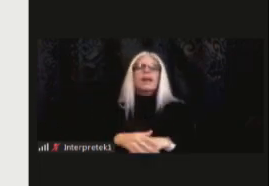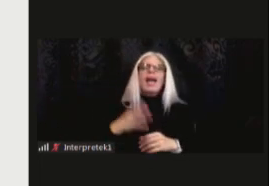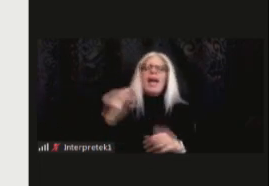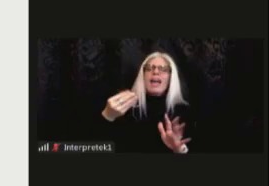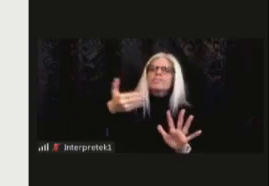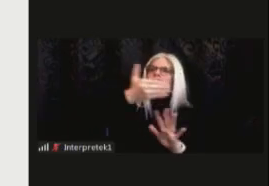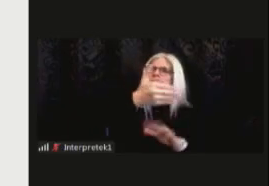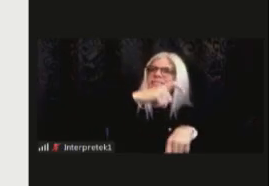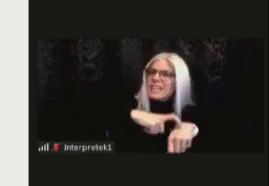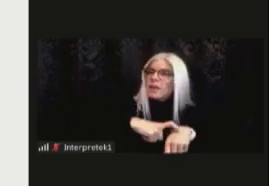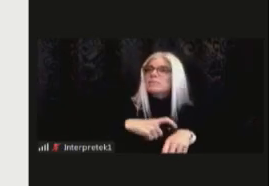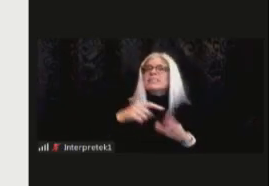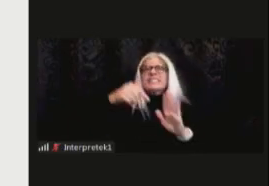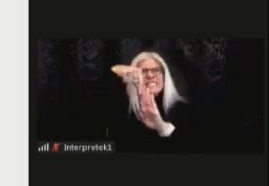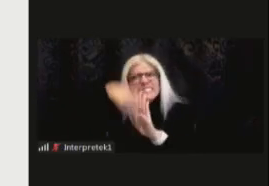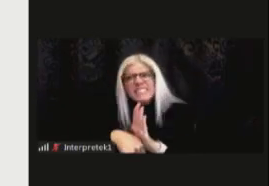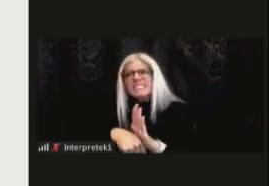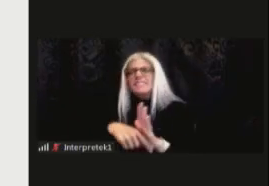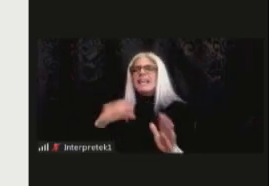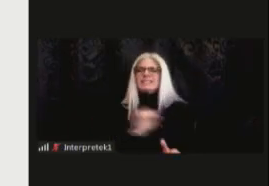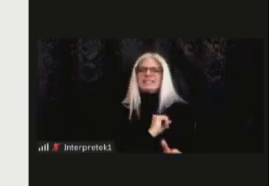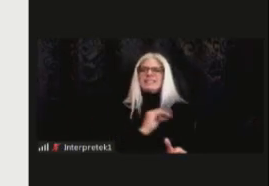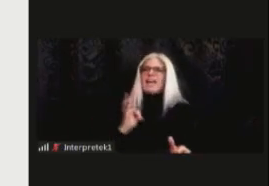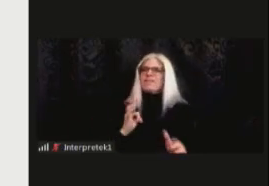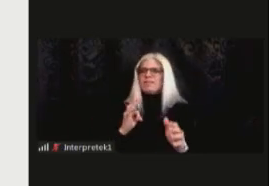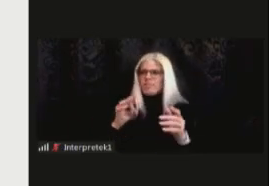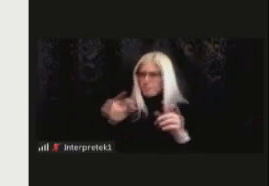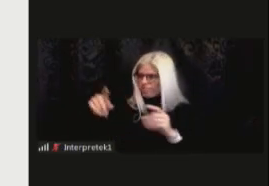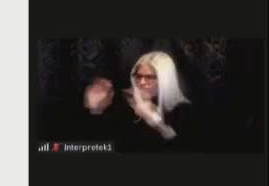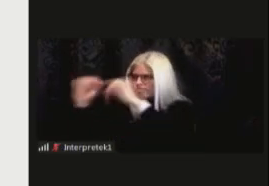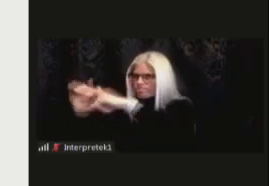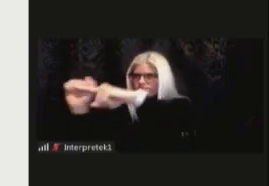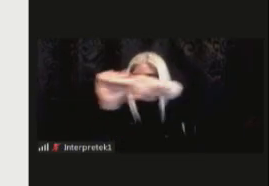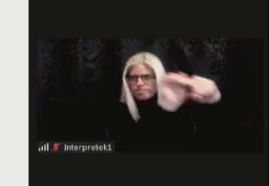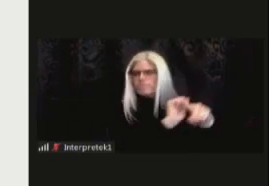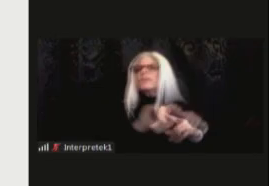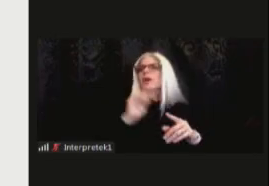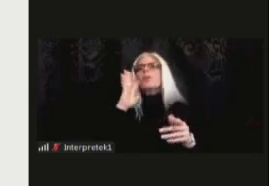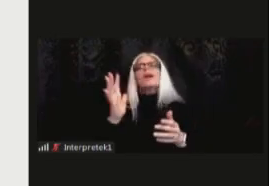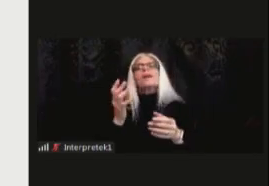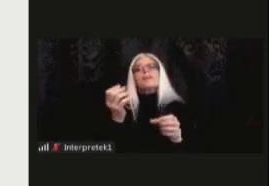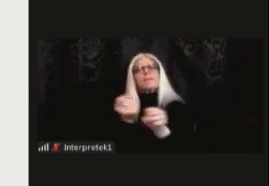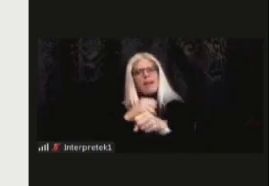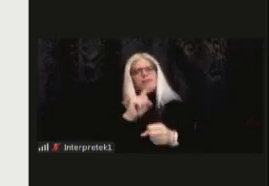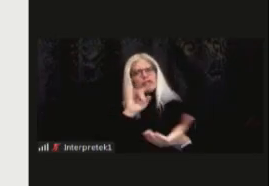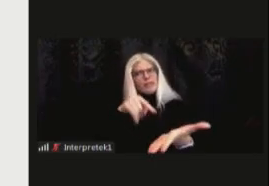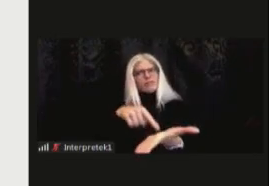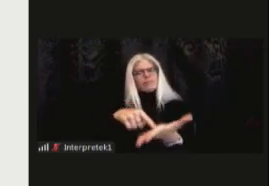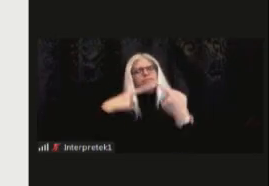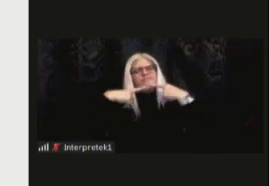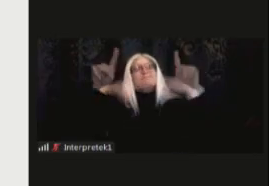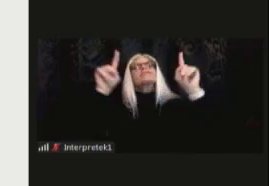staff development, which is how the program builds capacities to support effective implementation. The goal is to align a